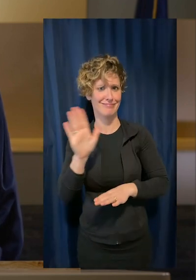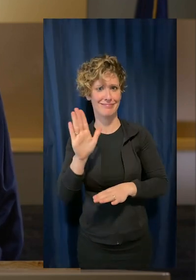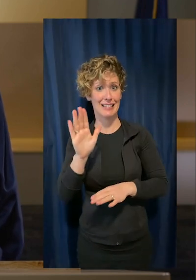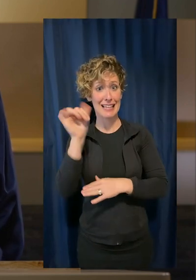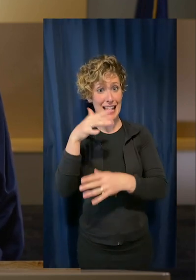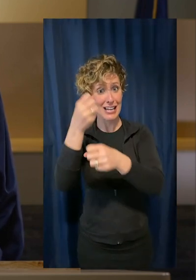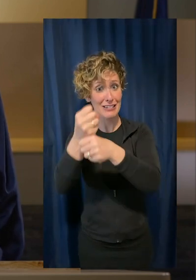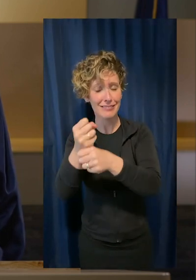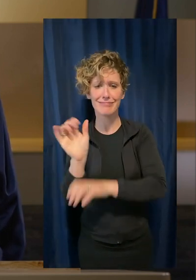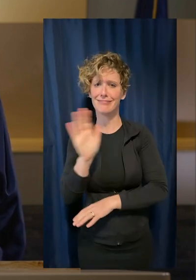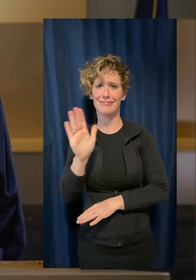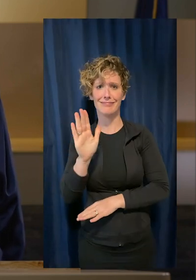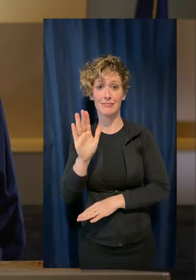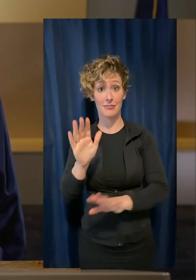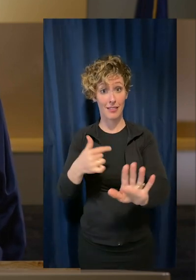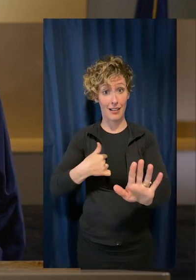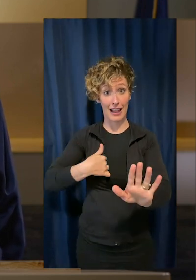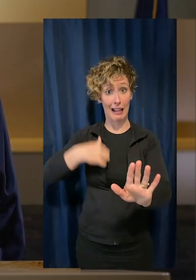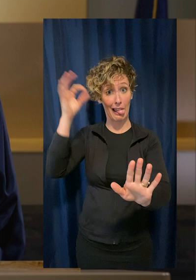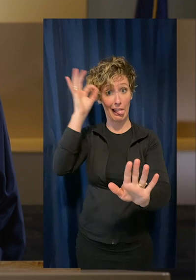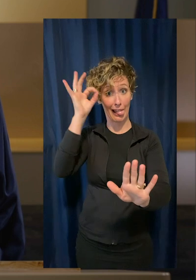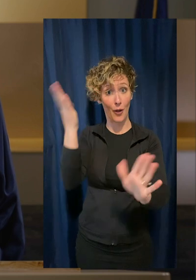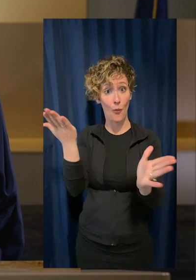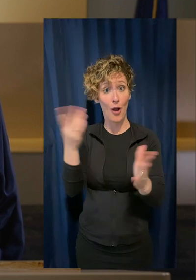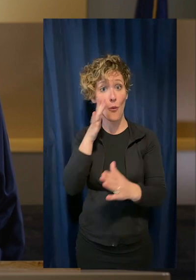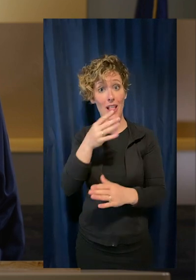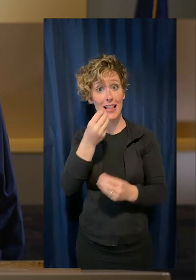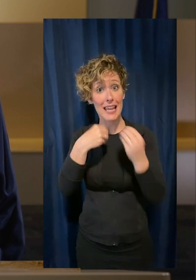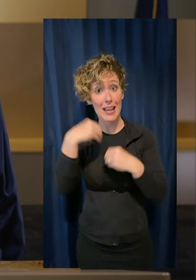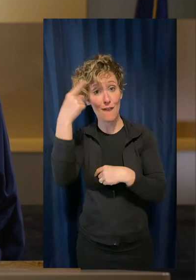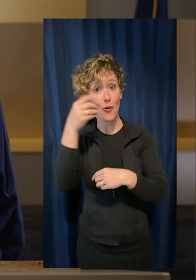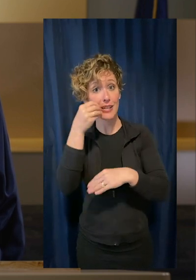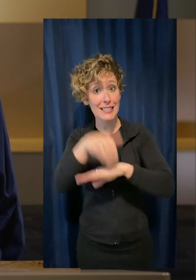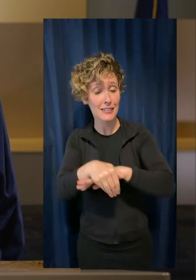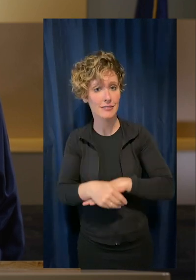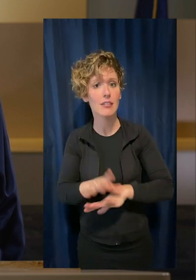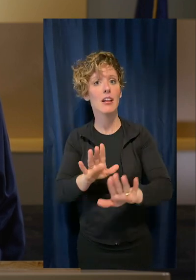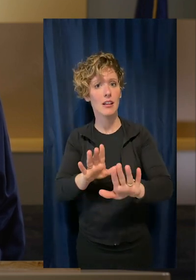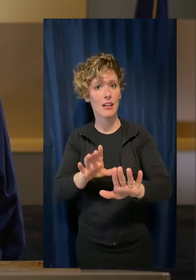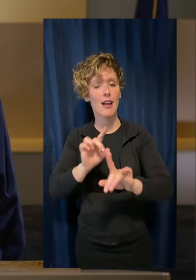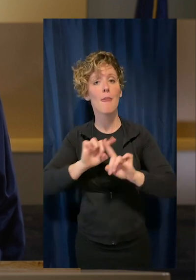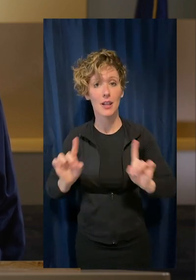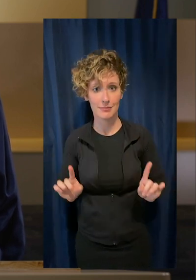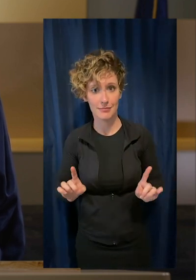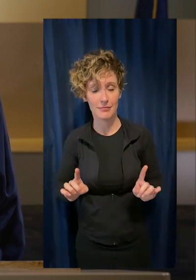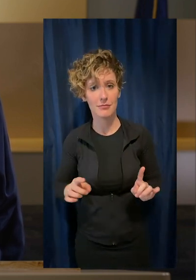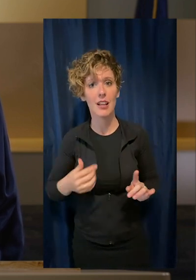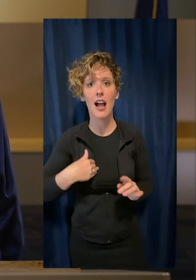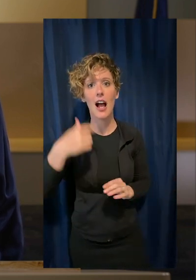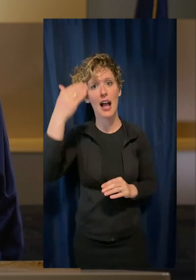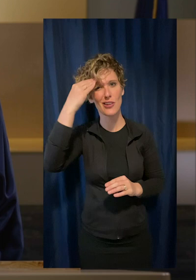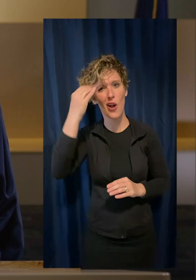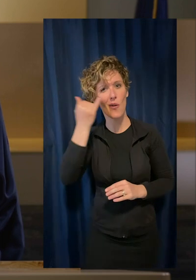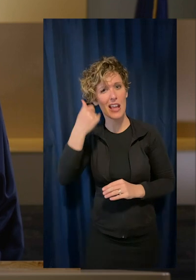dinner tomorrow. But I do know that as long as I'm pursuing the path that I want to take and follow my dreams, everything will fall into